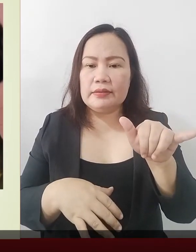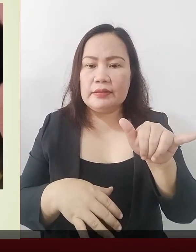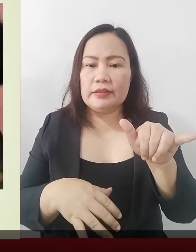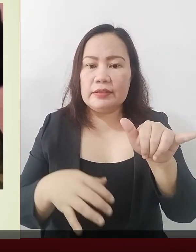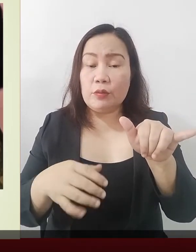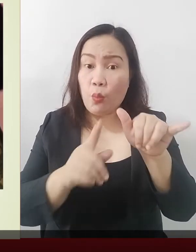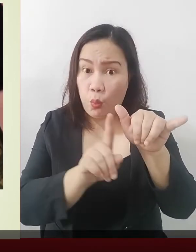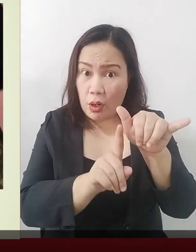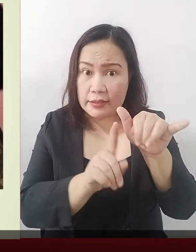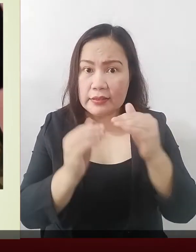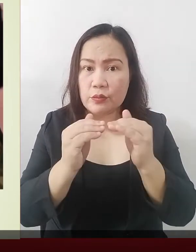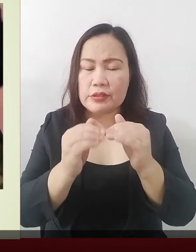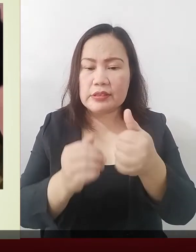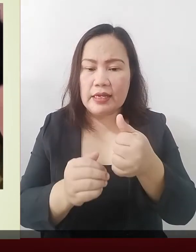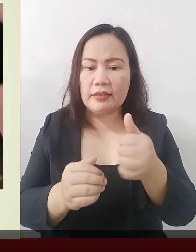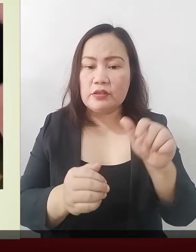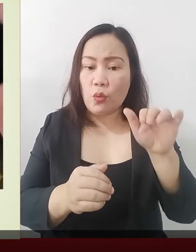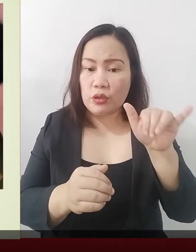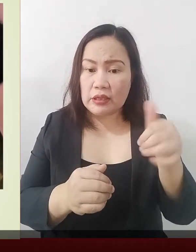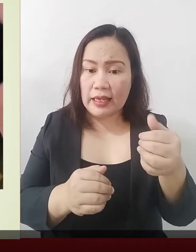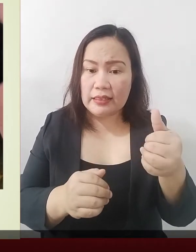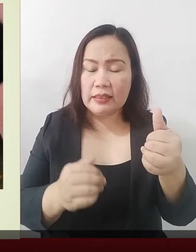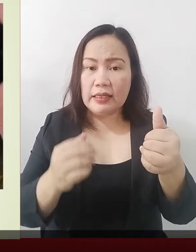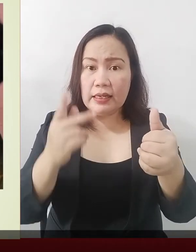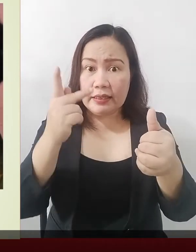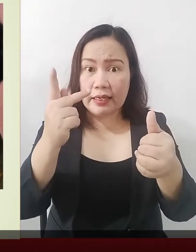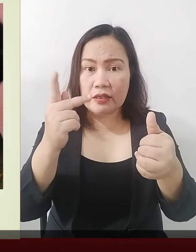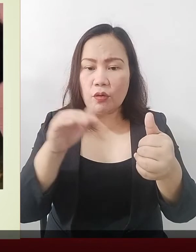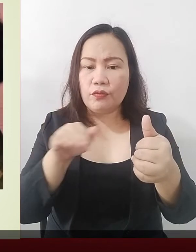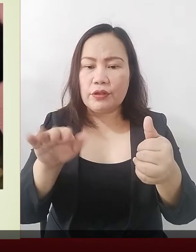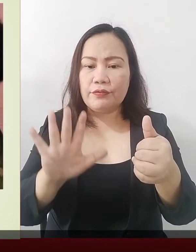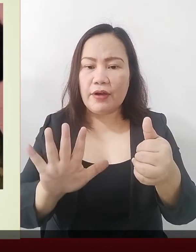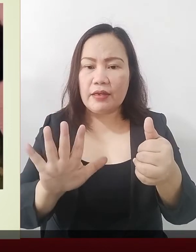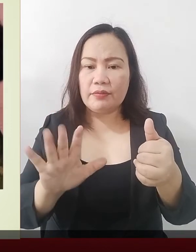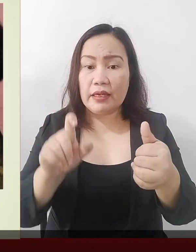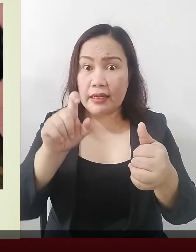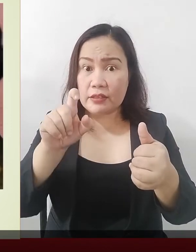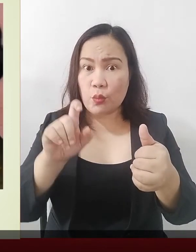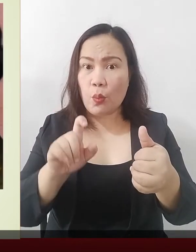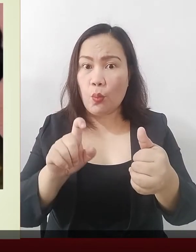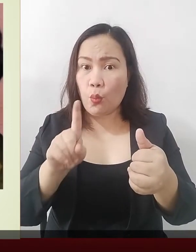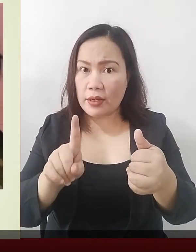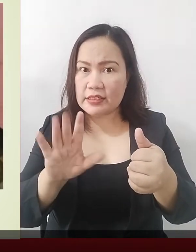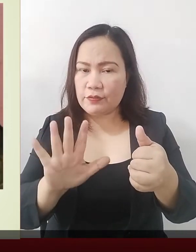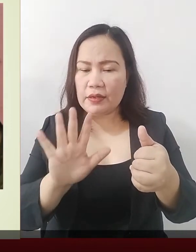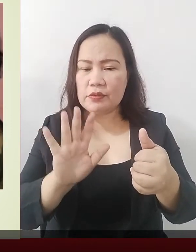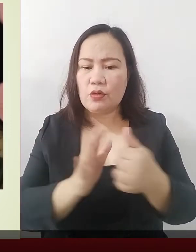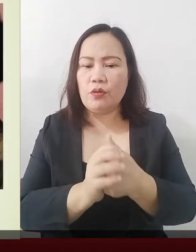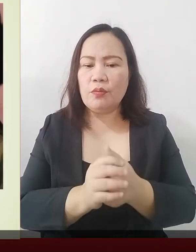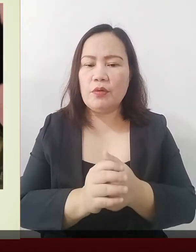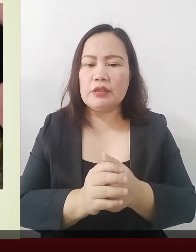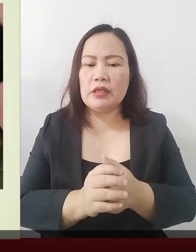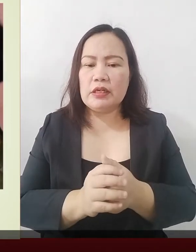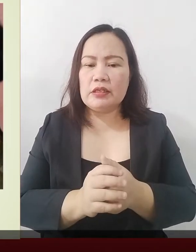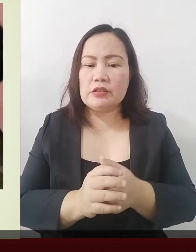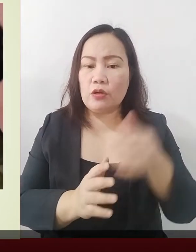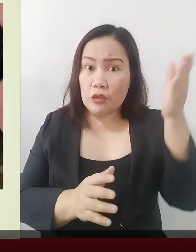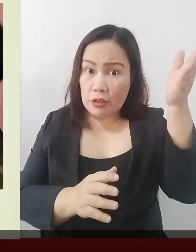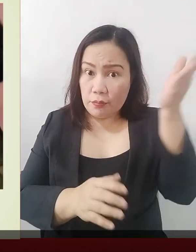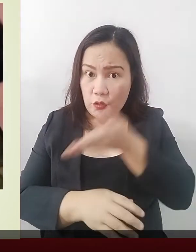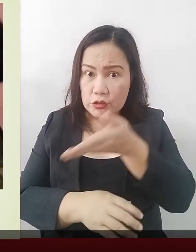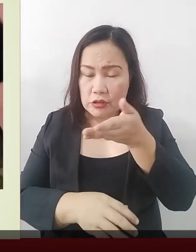is equal to k over 5. By cross multiplication, we have